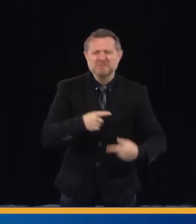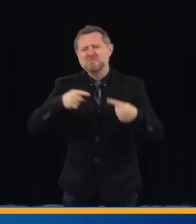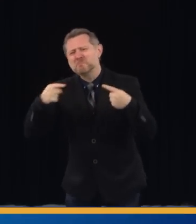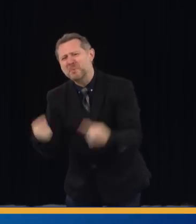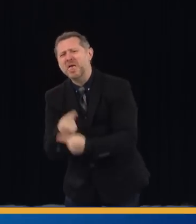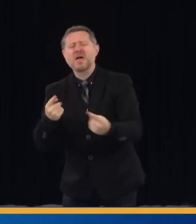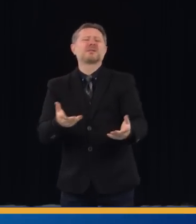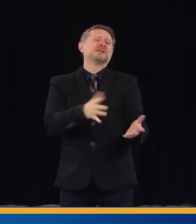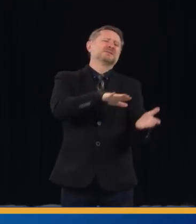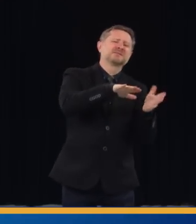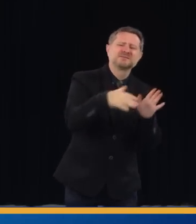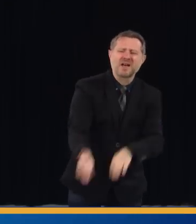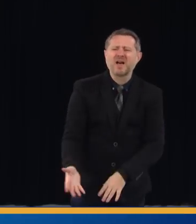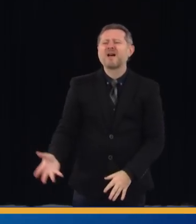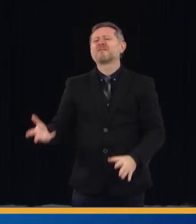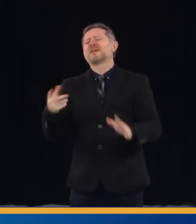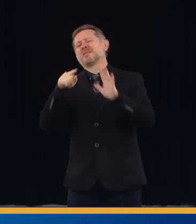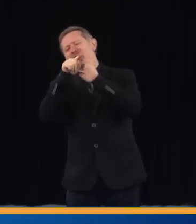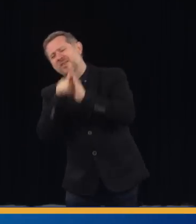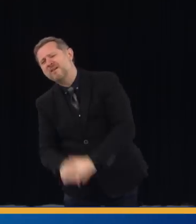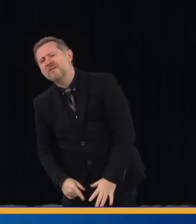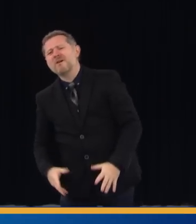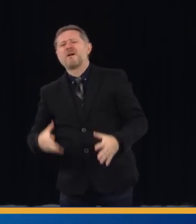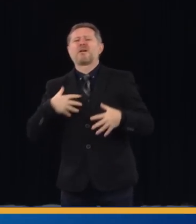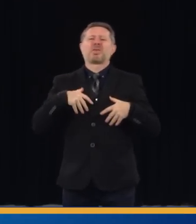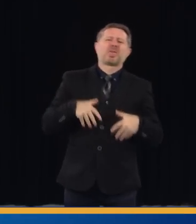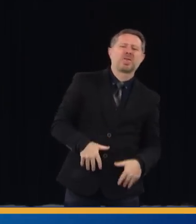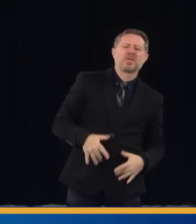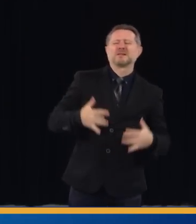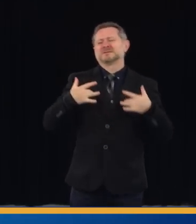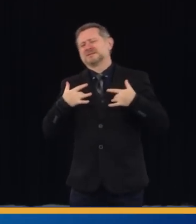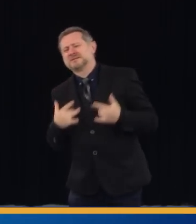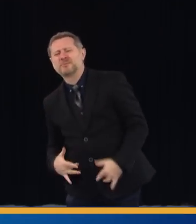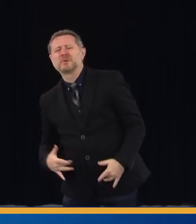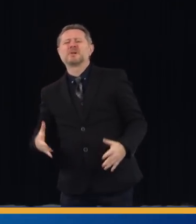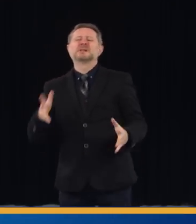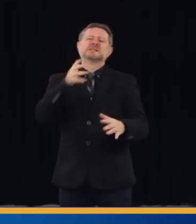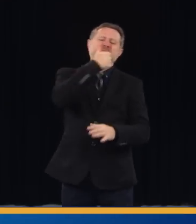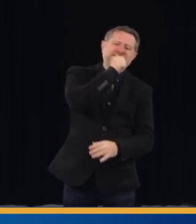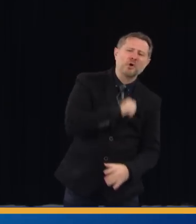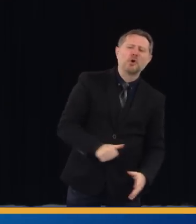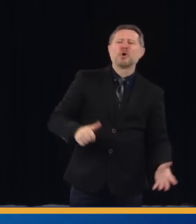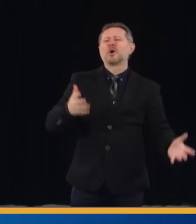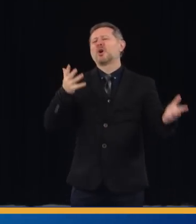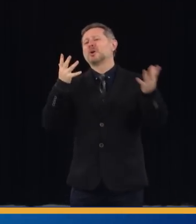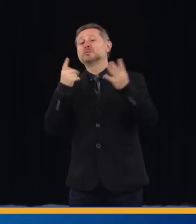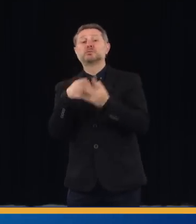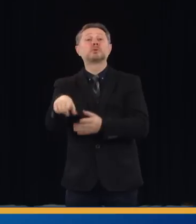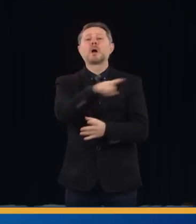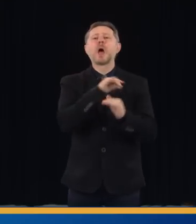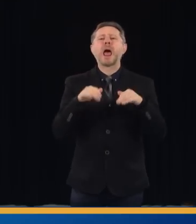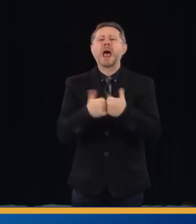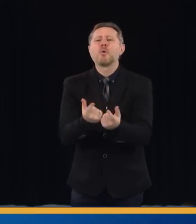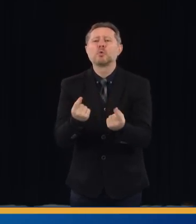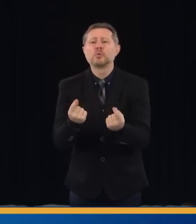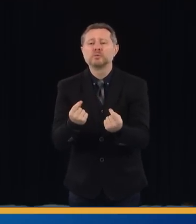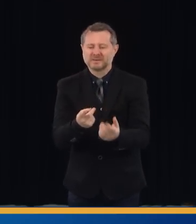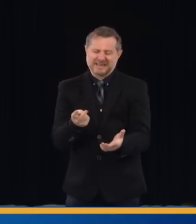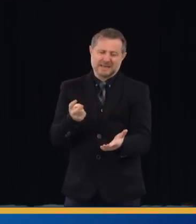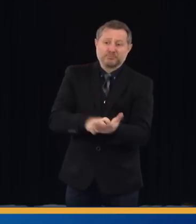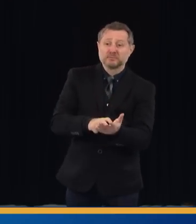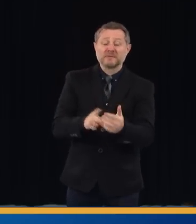will deal with suffering. The question is, how do you get up? Well, first, do you get up?